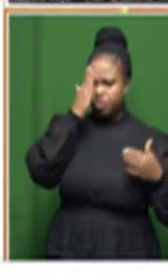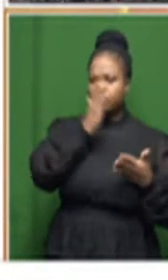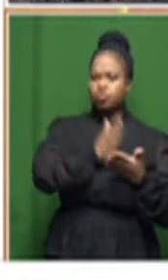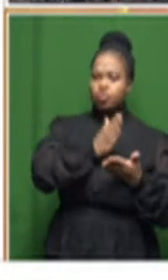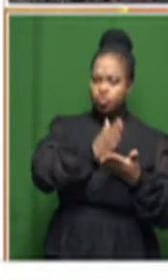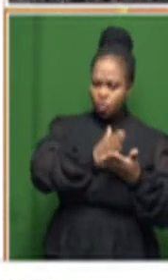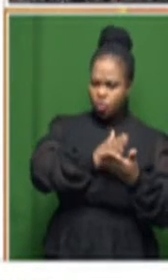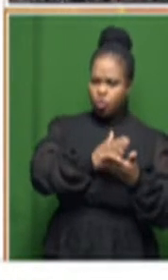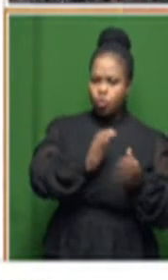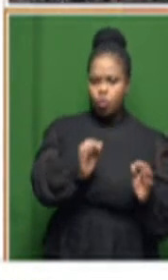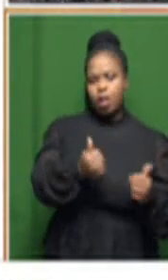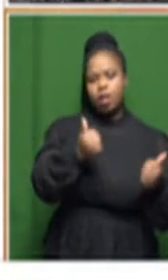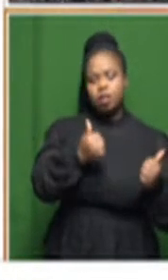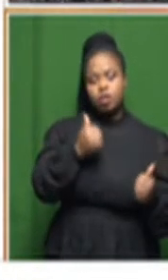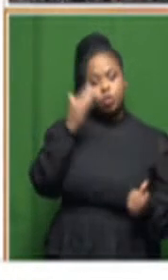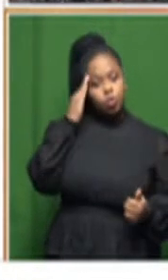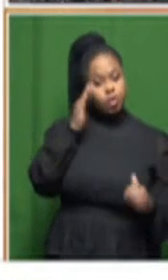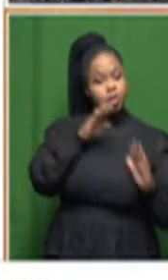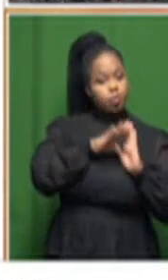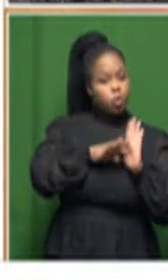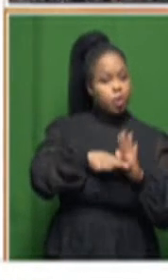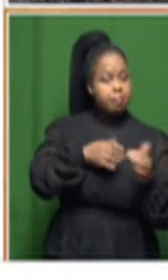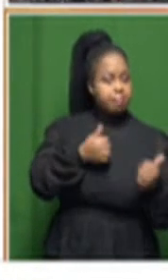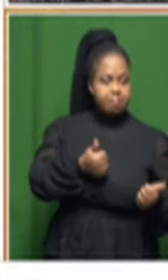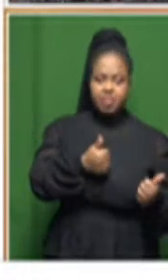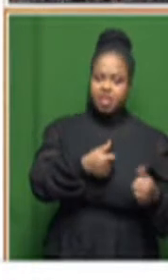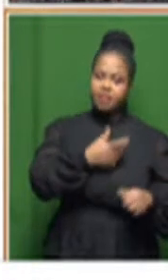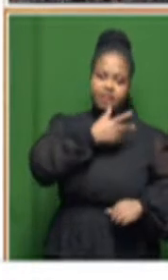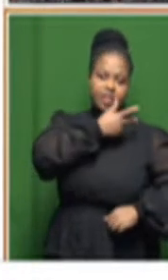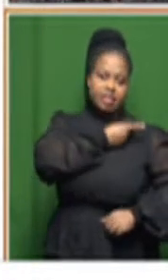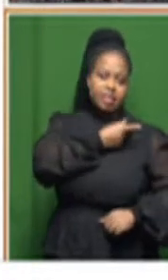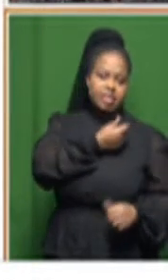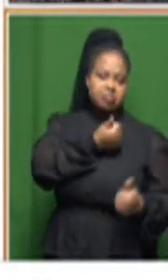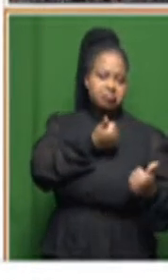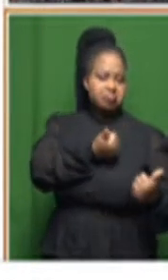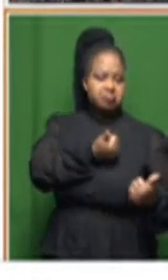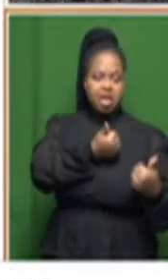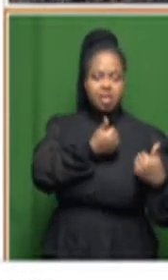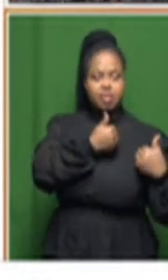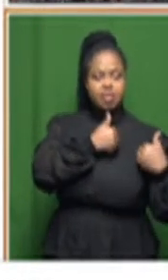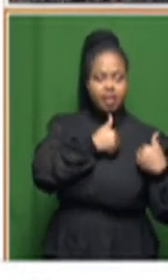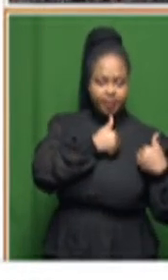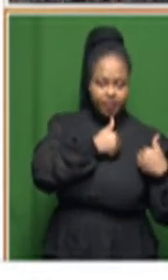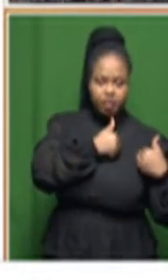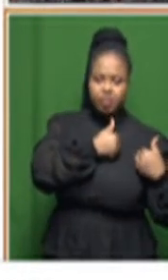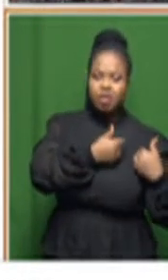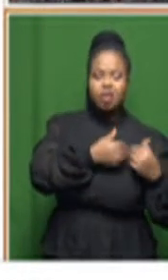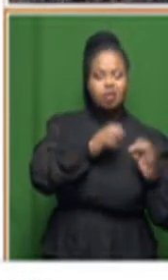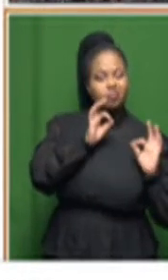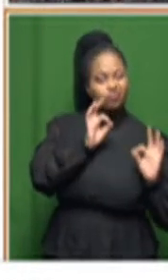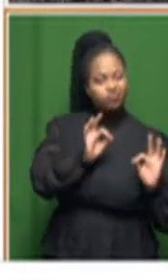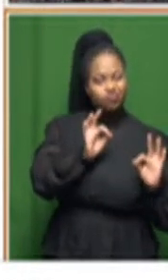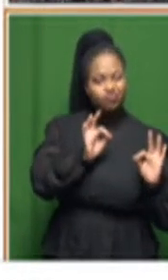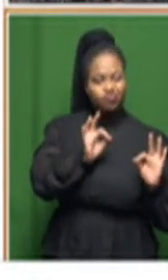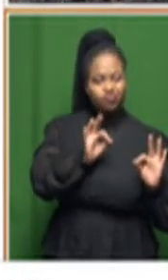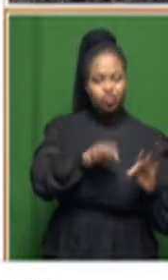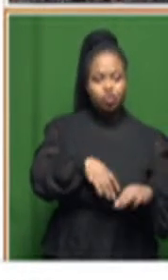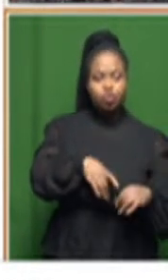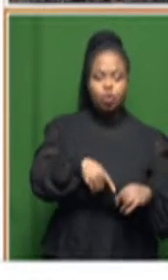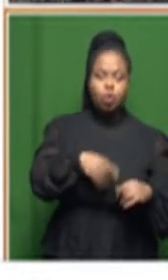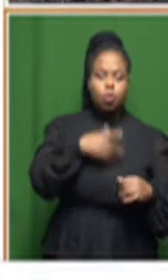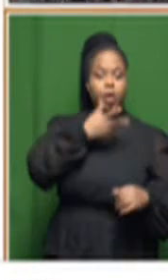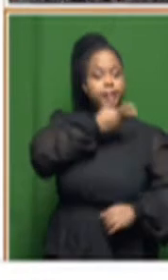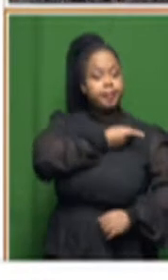program is it's good, the vaccines are safe, and there's good and high integrity within